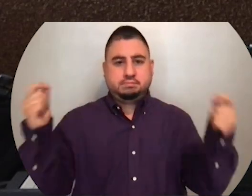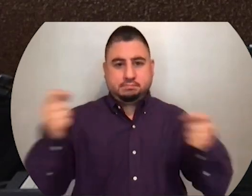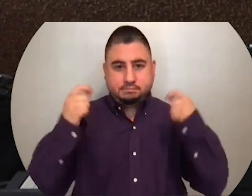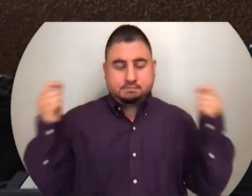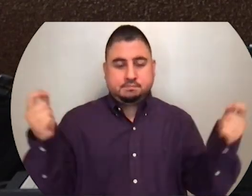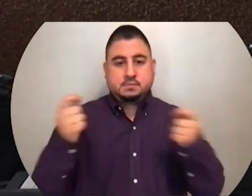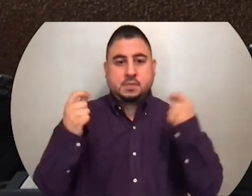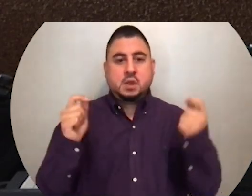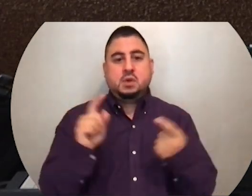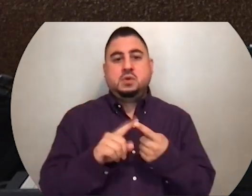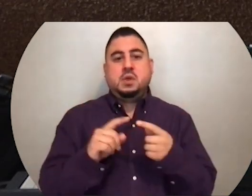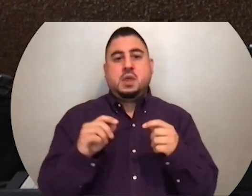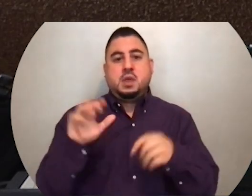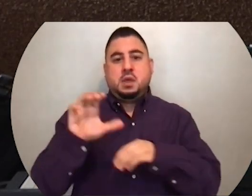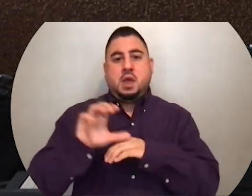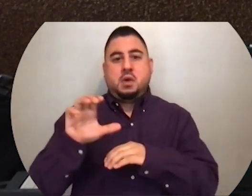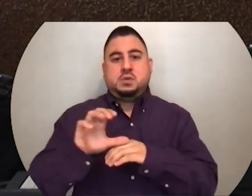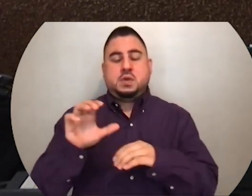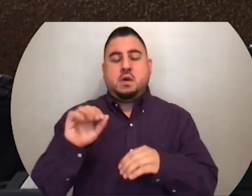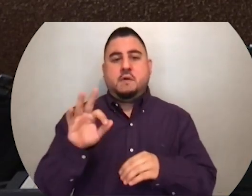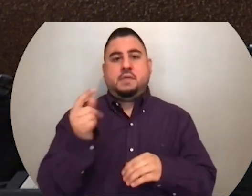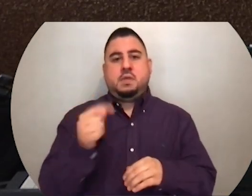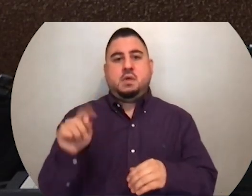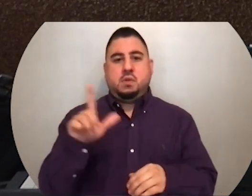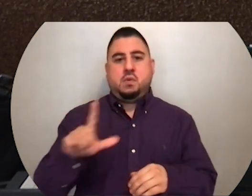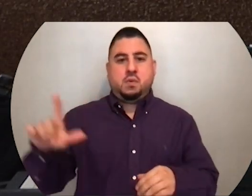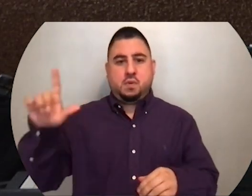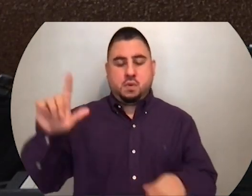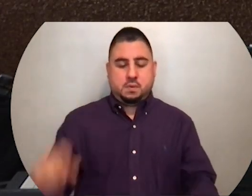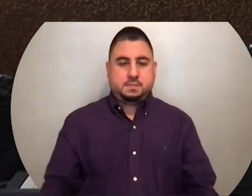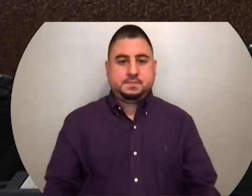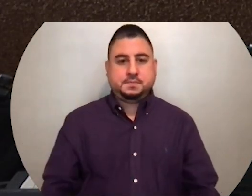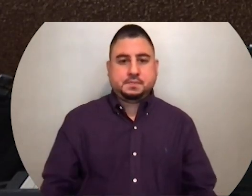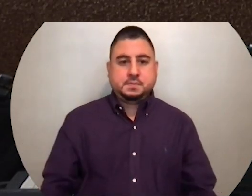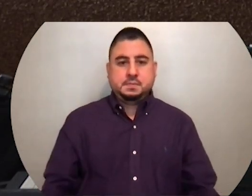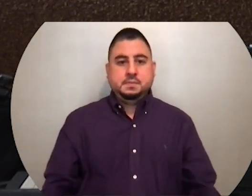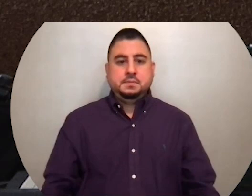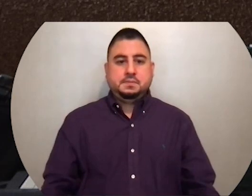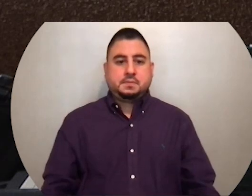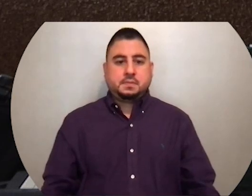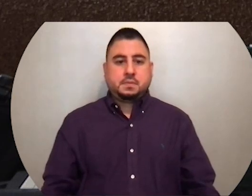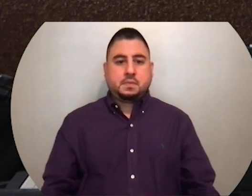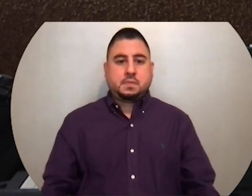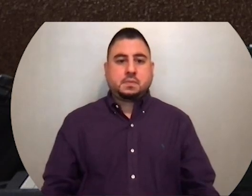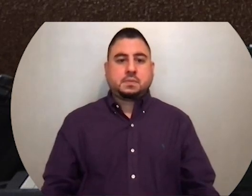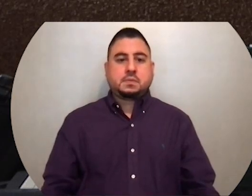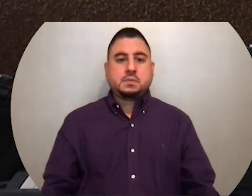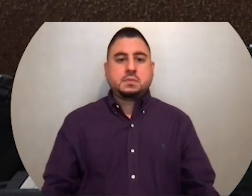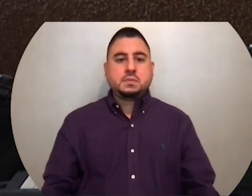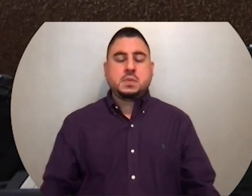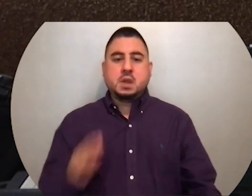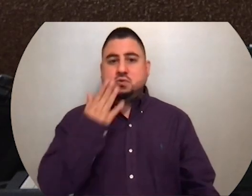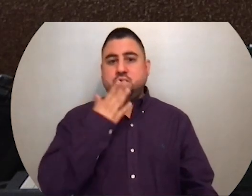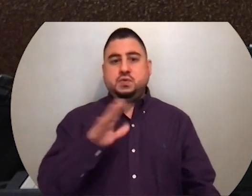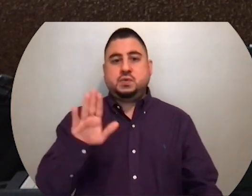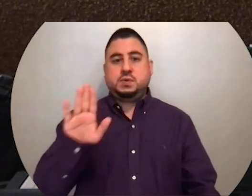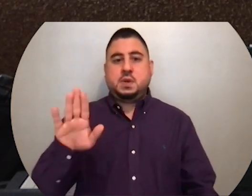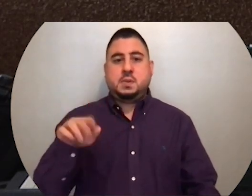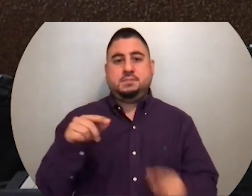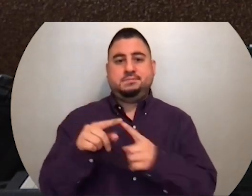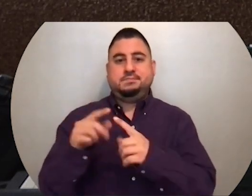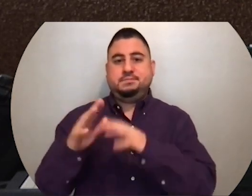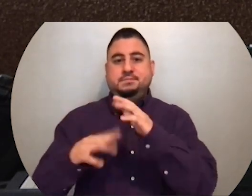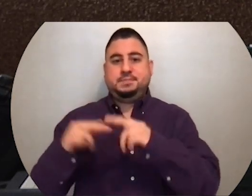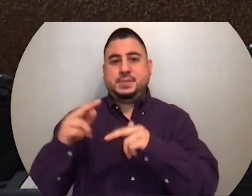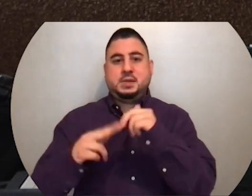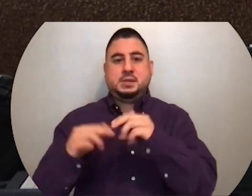rejoicing to the house of the Lord. Jerusalem built as